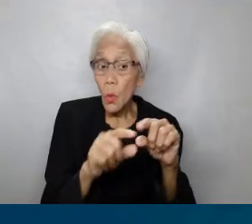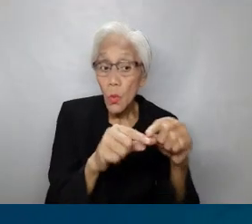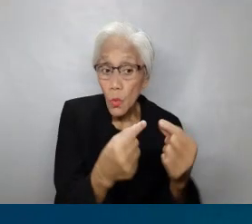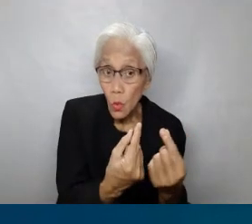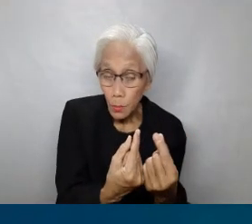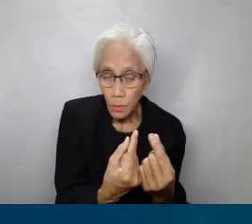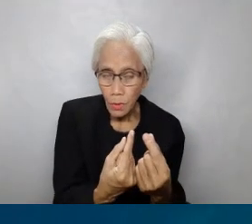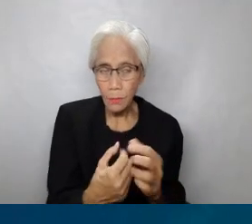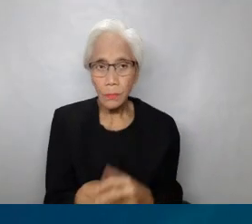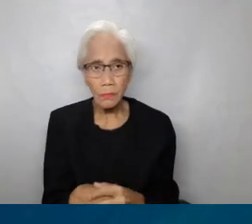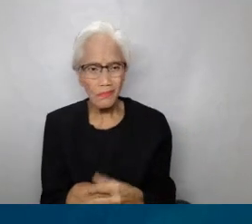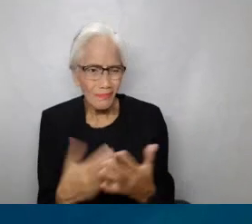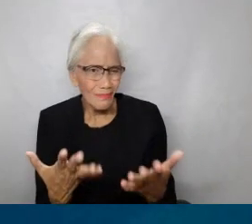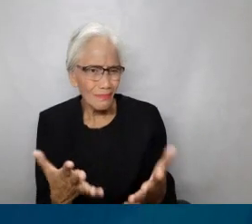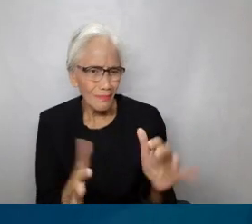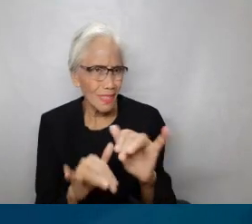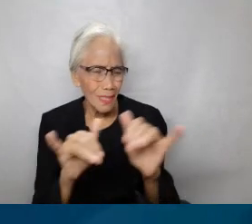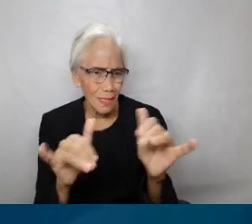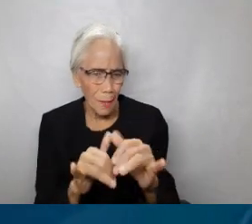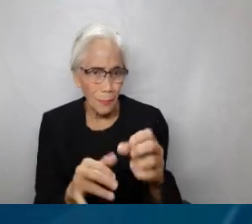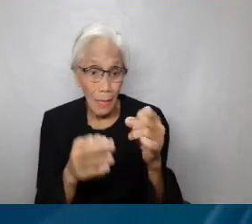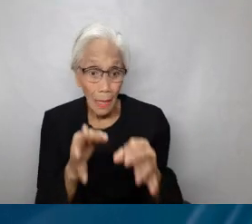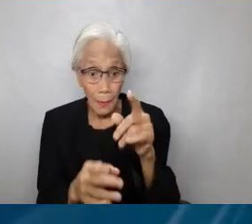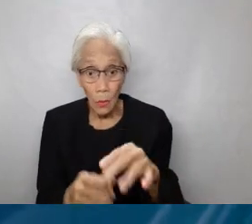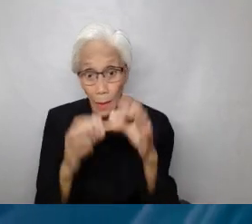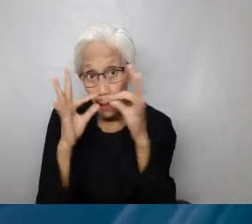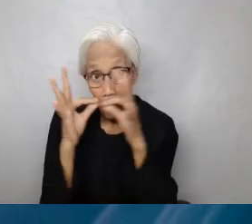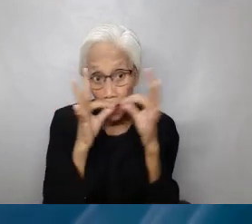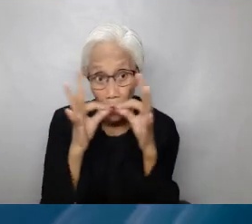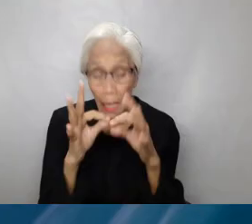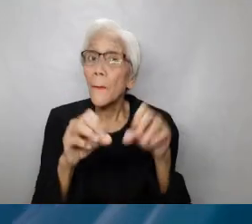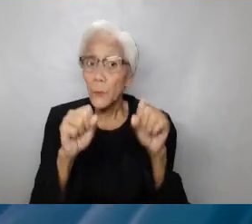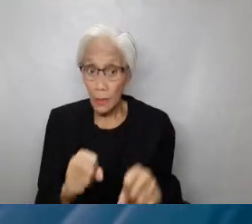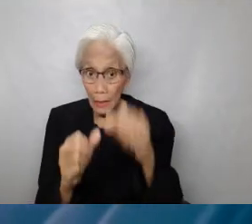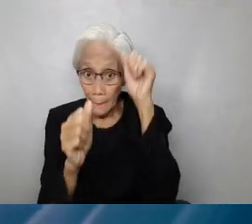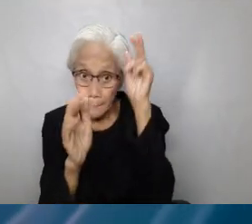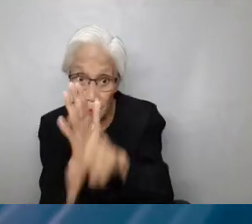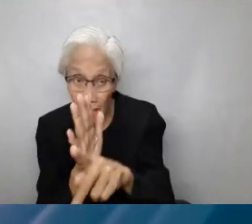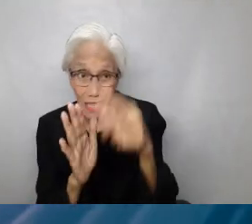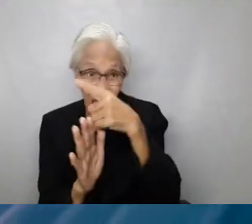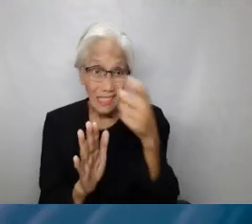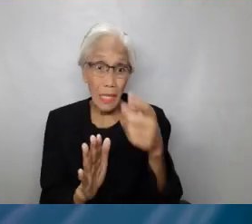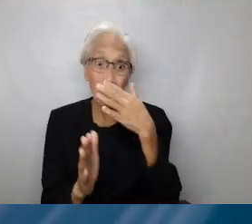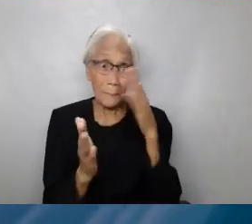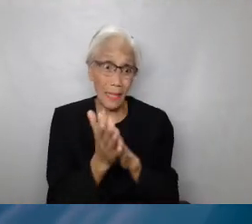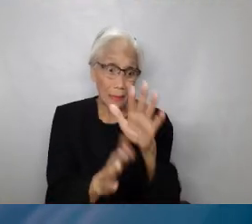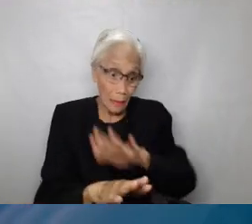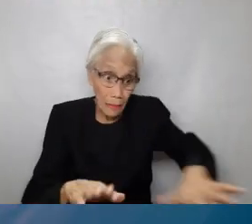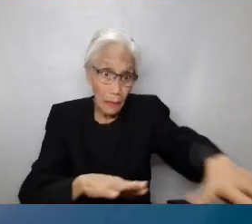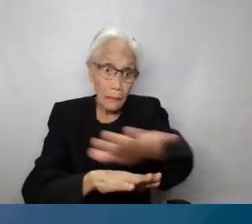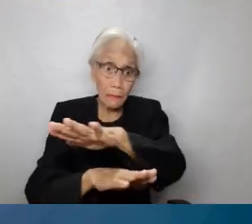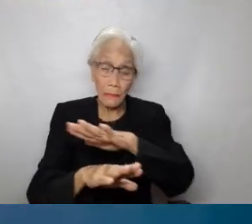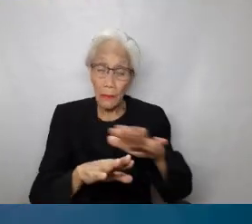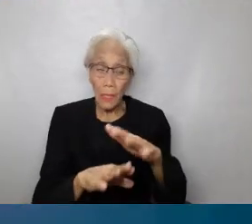or groups holding them. Yung tipong kung ikaw ay drug addict, pwede kitang patayin kasi salot ka sa